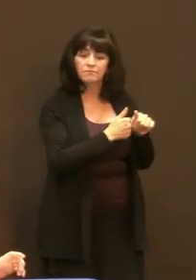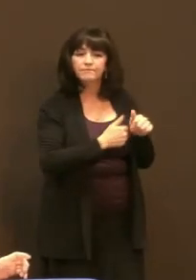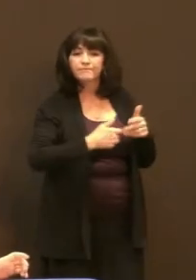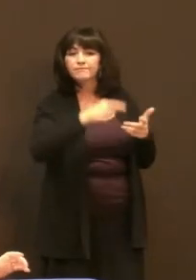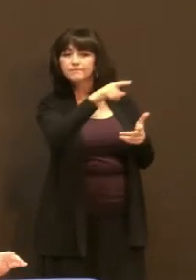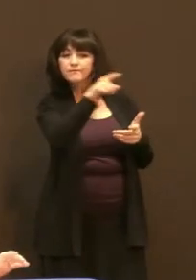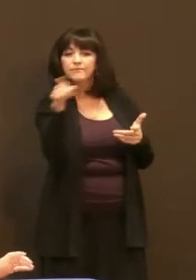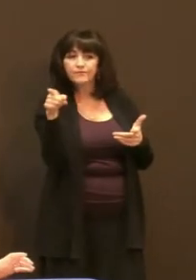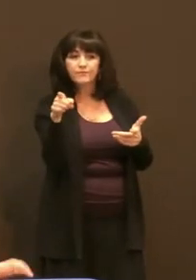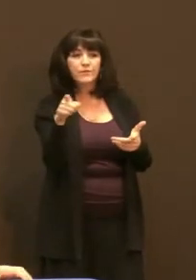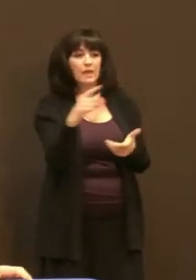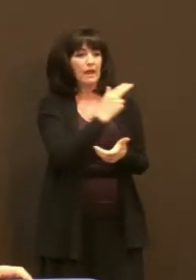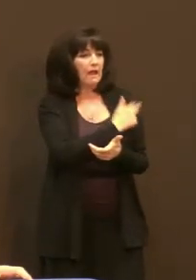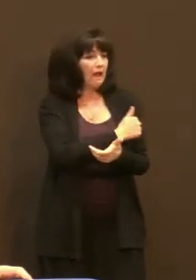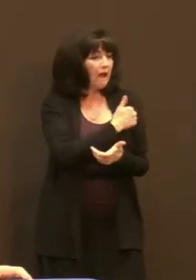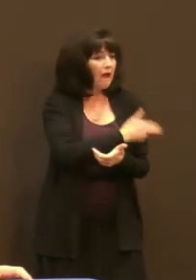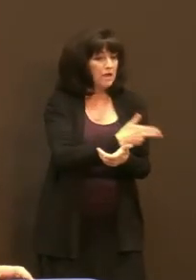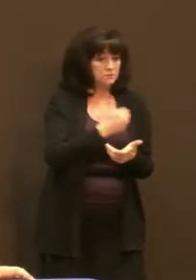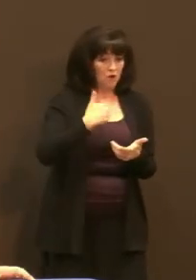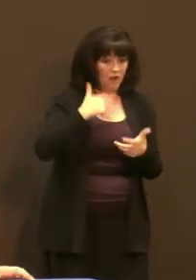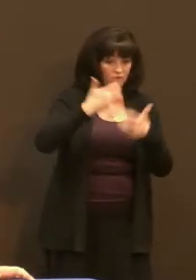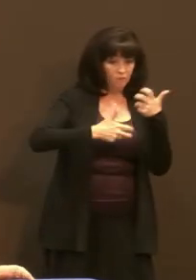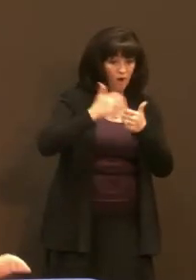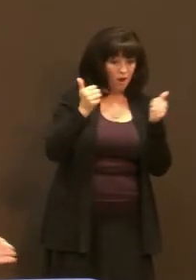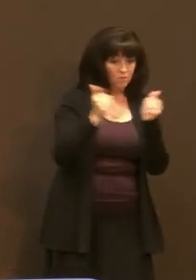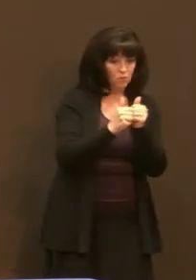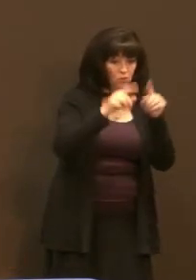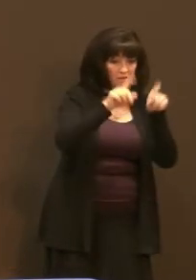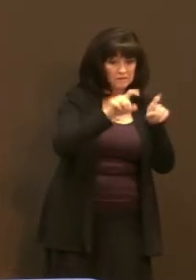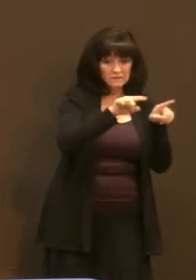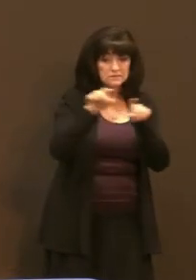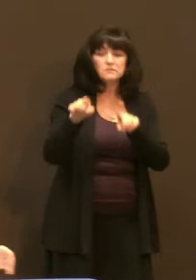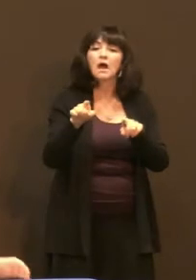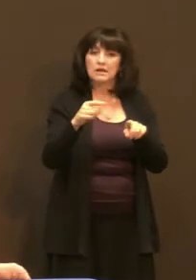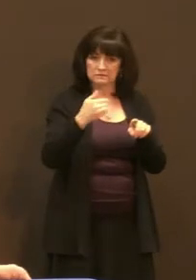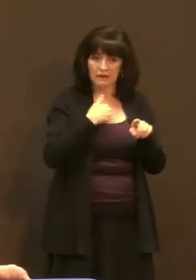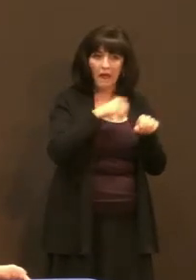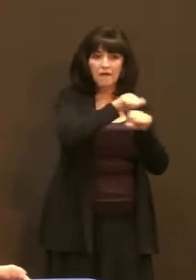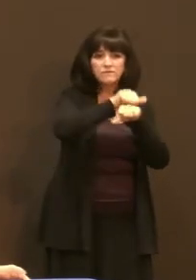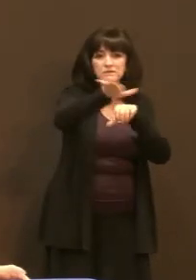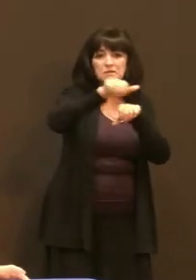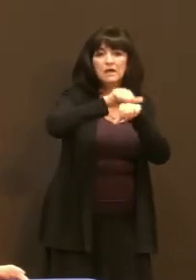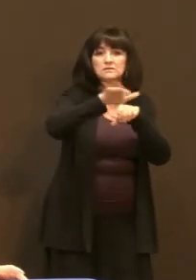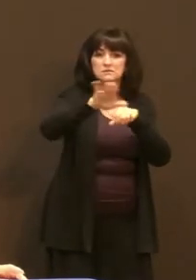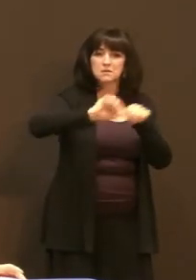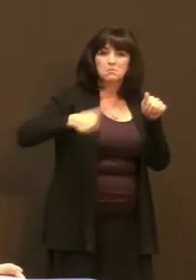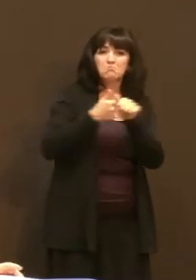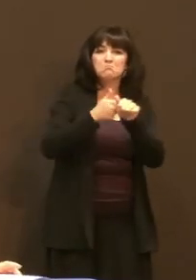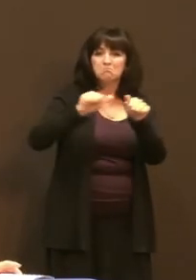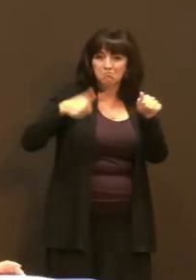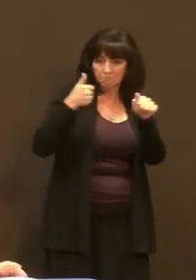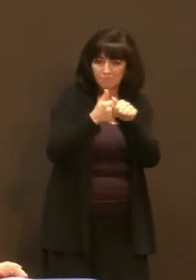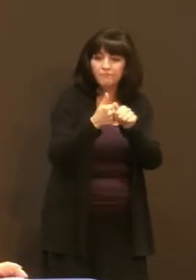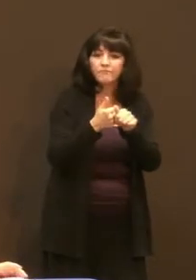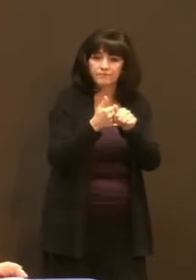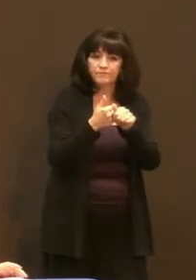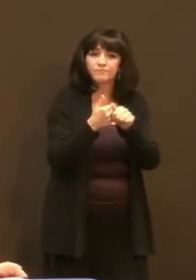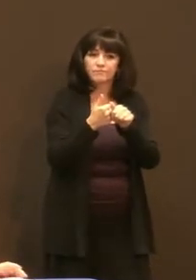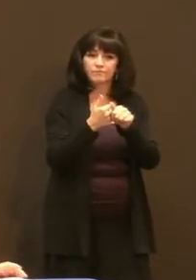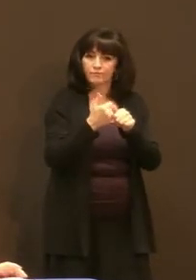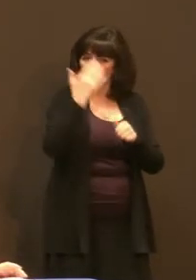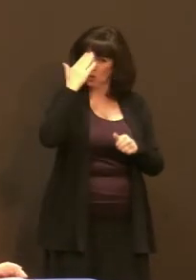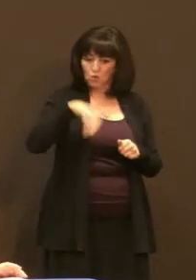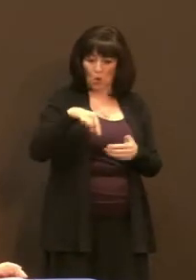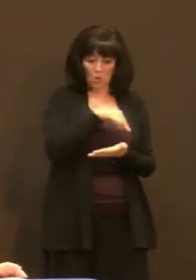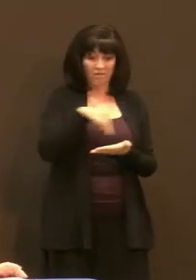the testing equipment or the other. And then on the PPE, that we focus on that a lot. The big issue this week on PPE